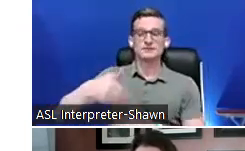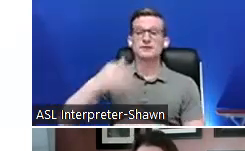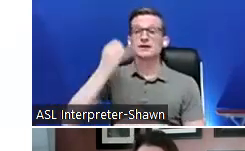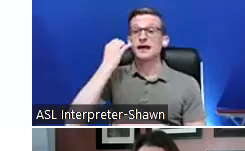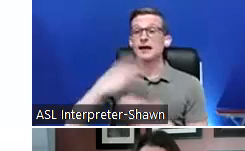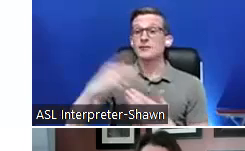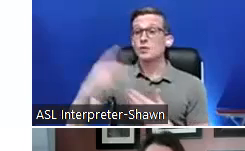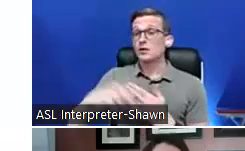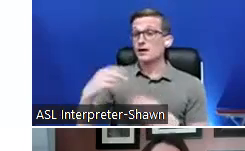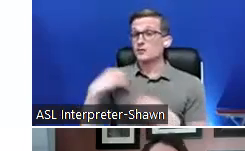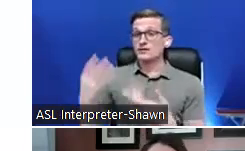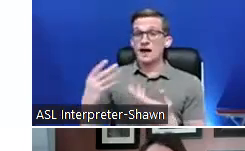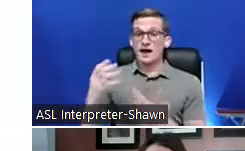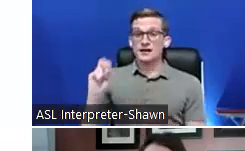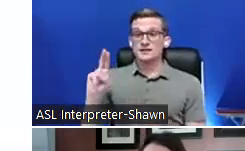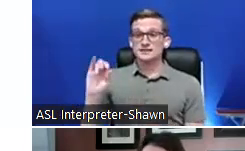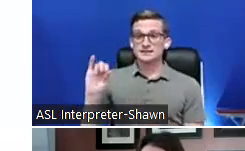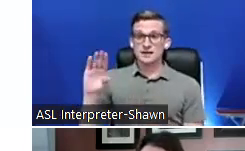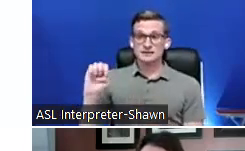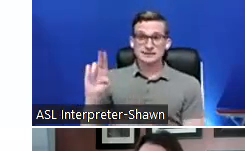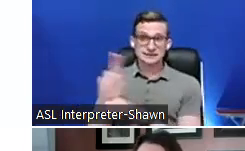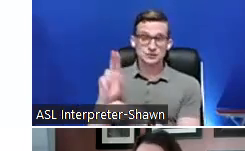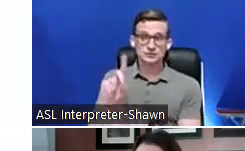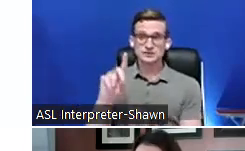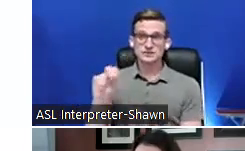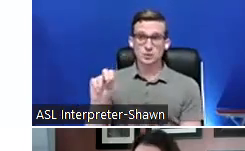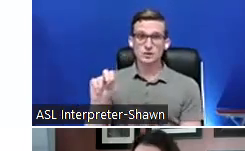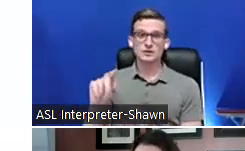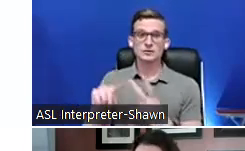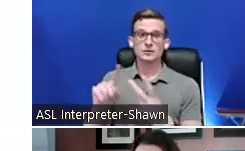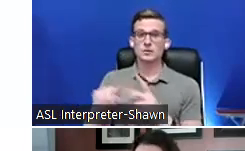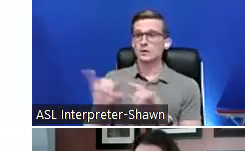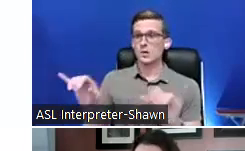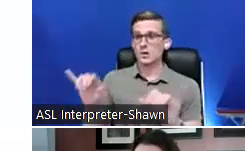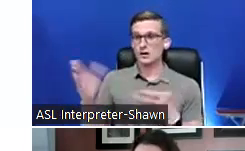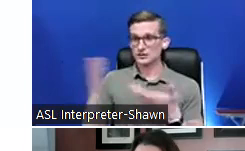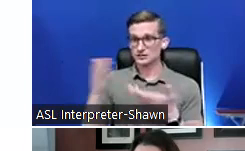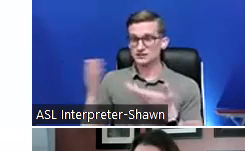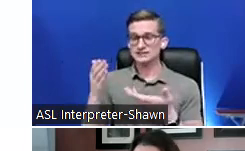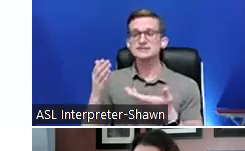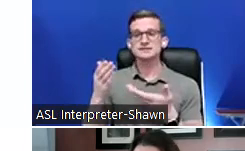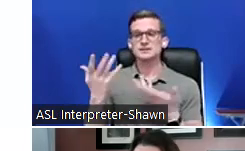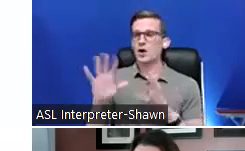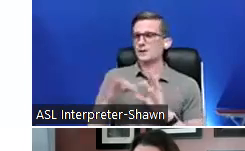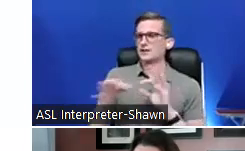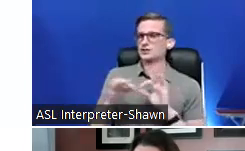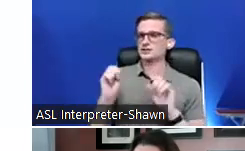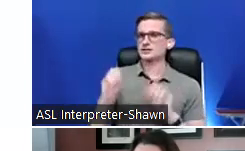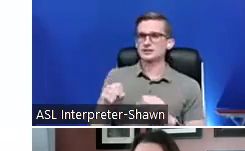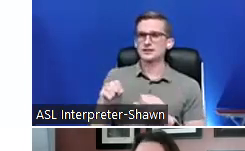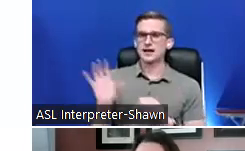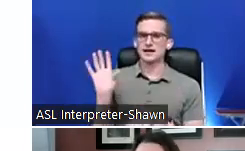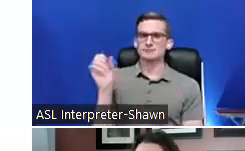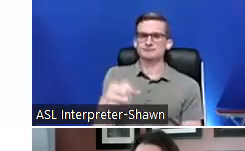providing substance use disorder or co-occurring services, as we mentioned before, they can utilize certified addiction technicians as treatment